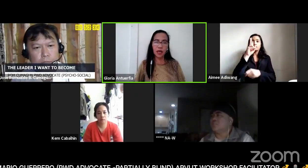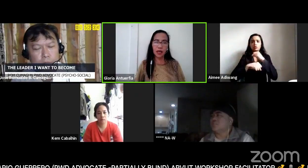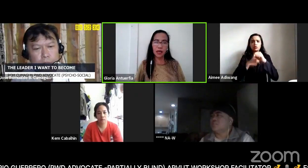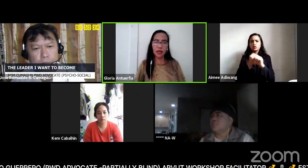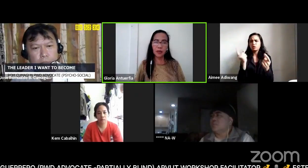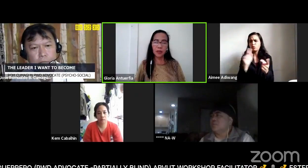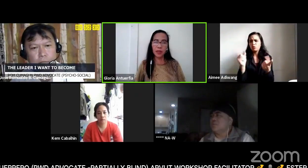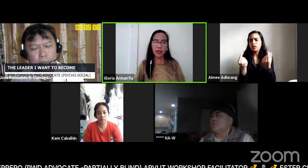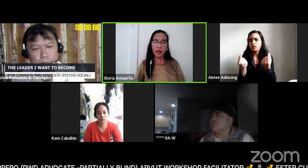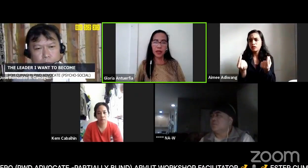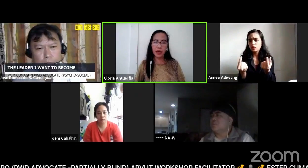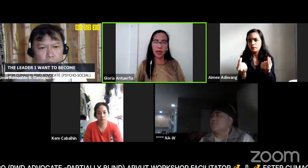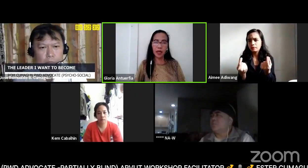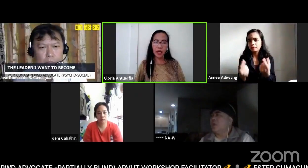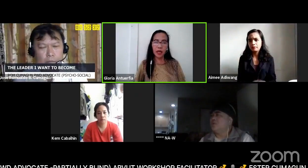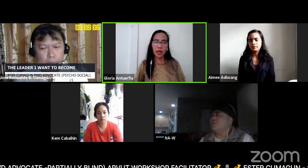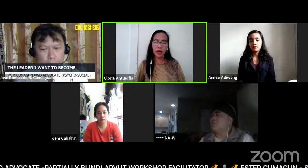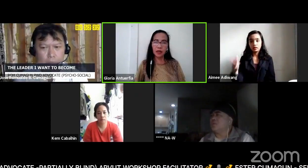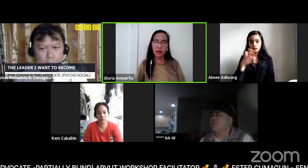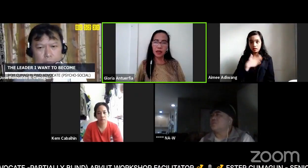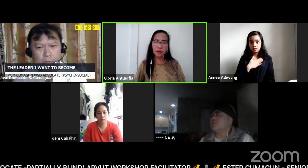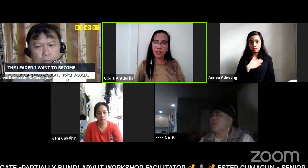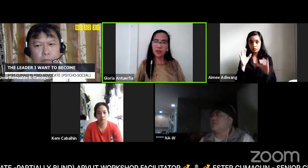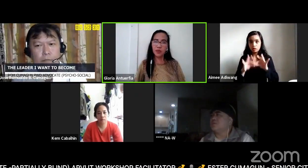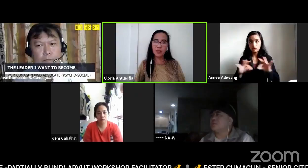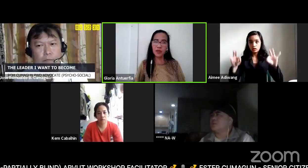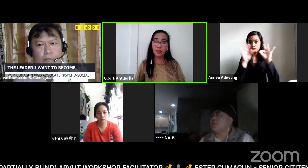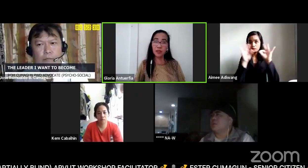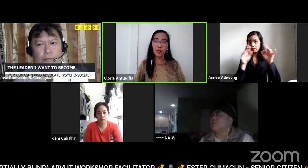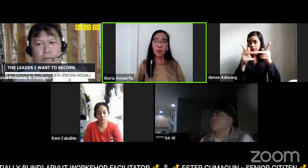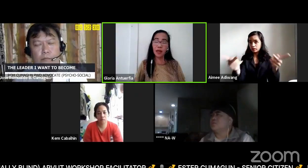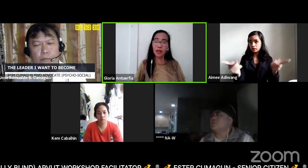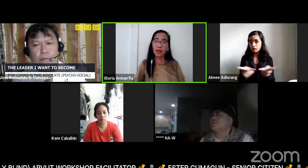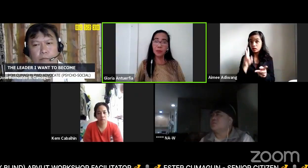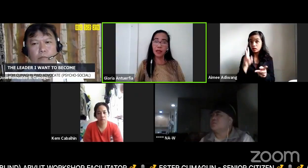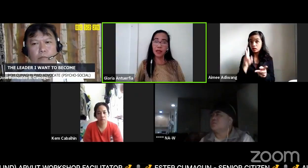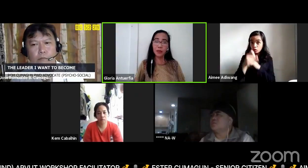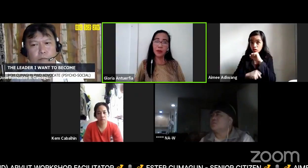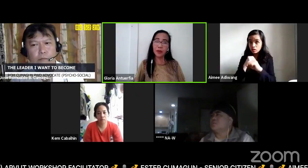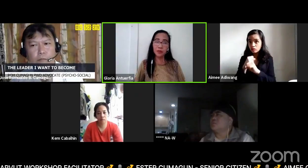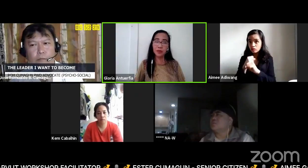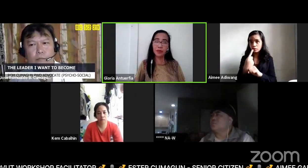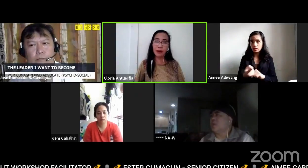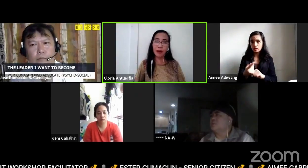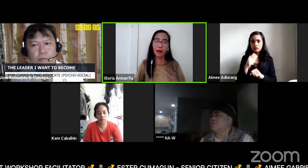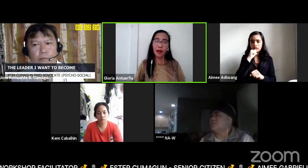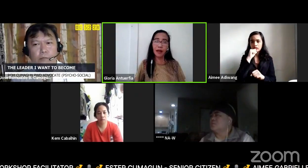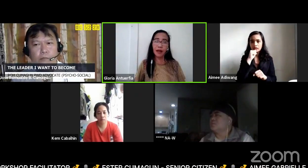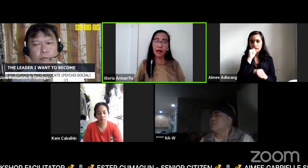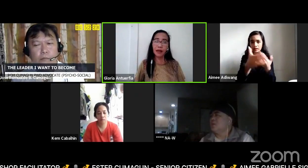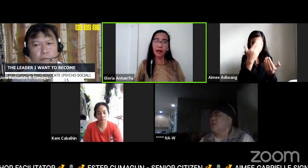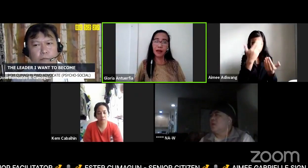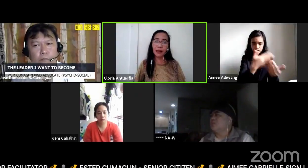disabilities, lalo in my area na imagine 2 years, yung isang linggo pa nga lang na ma-delay yung request mo,